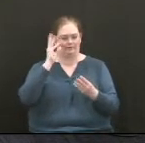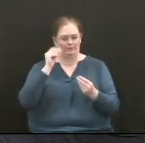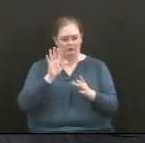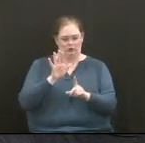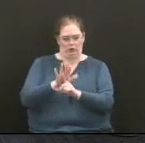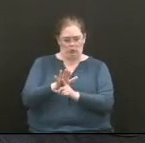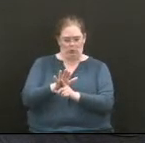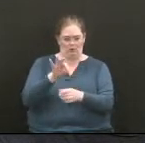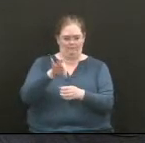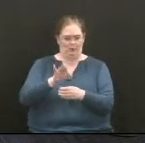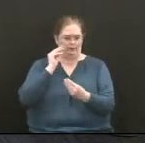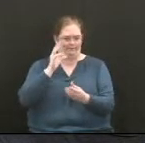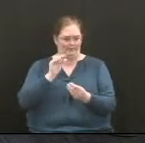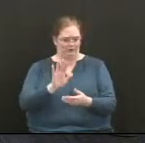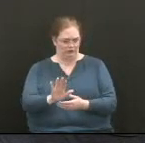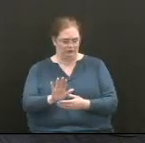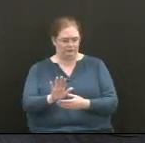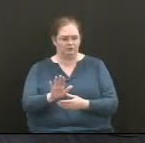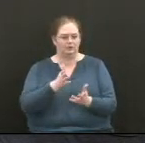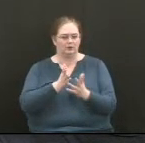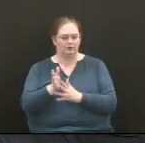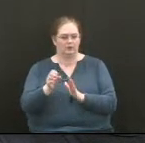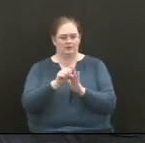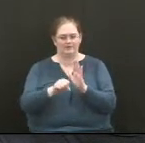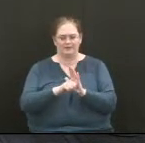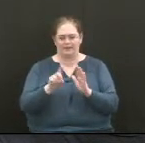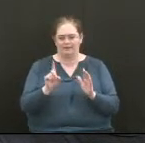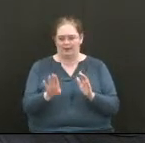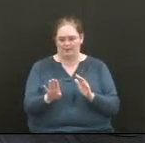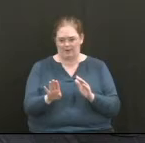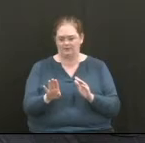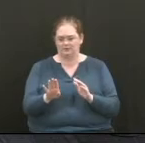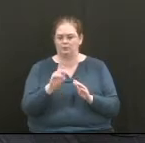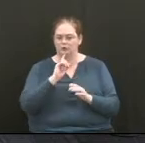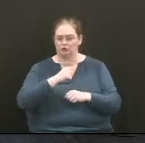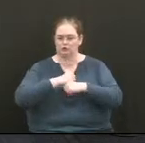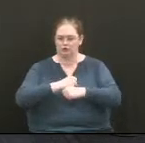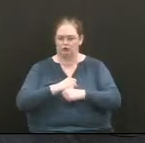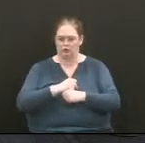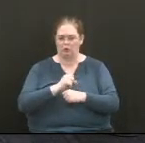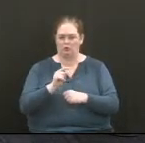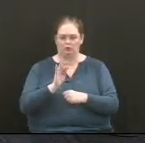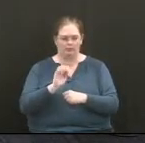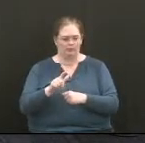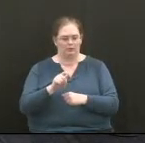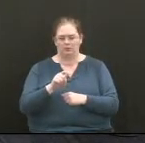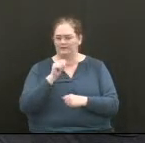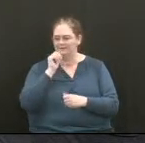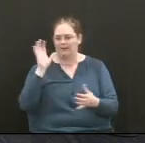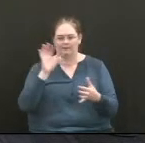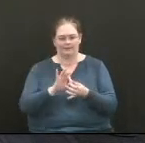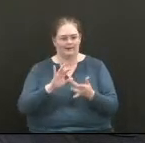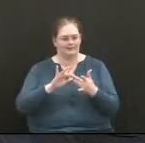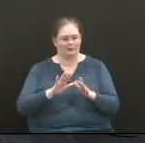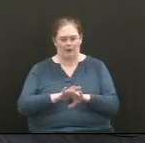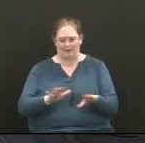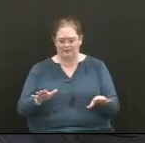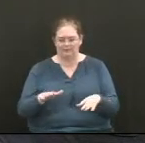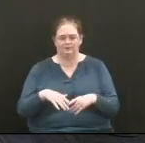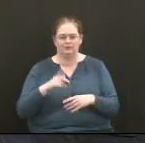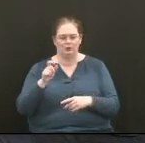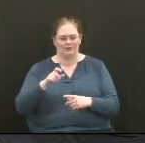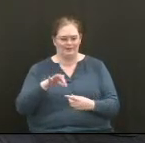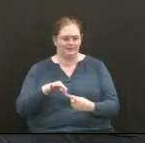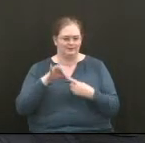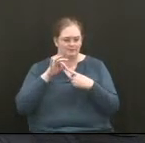your voter information, through the state database, which is a secure terminal. It's not connected to the internet. We need